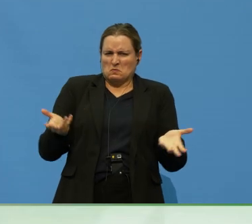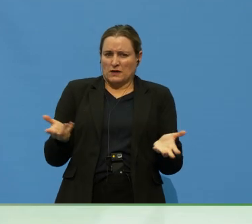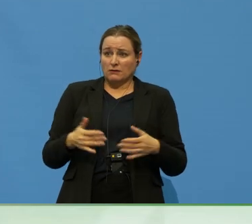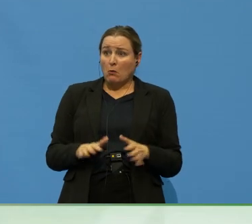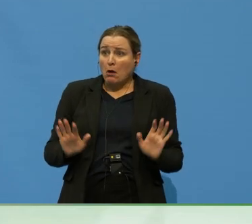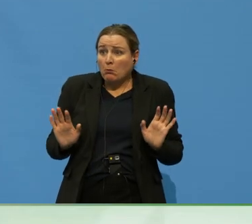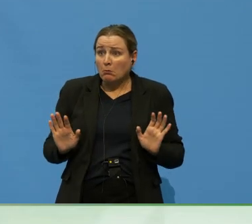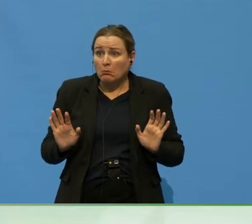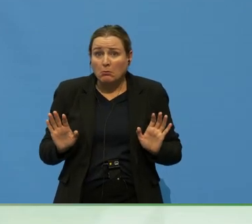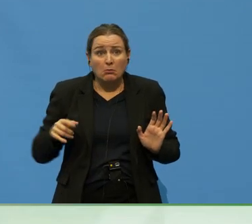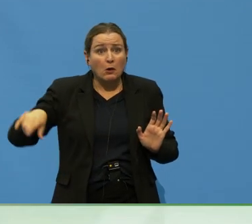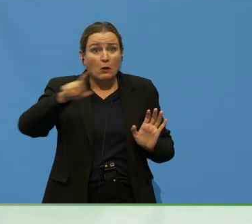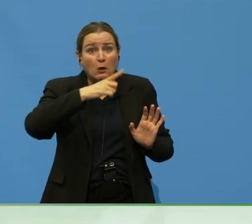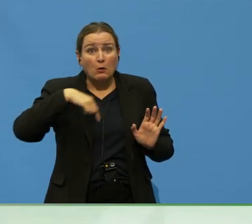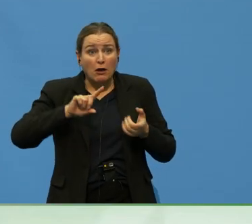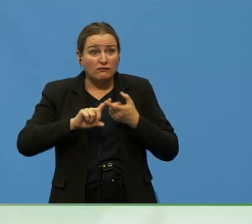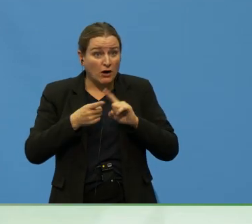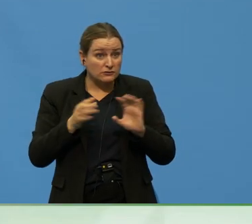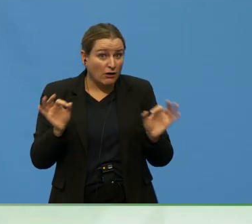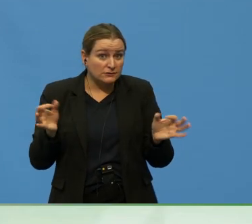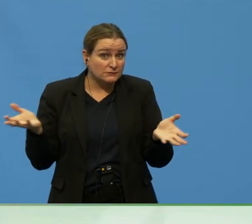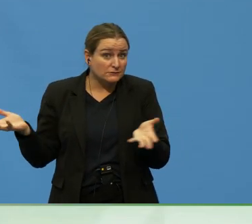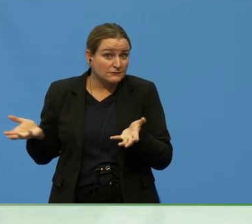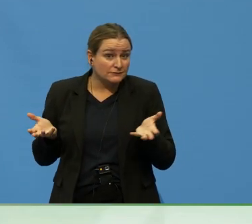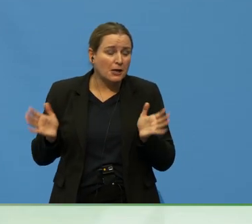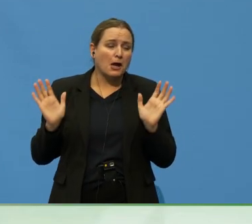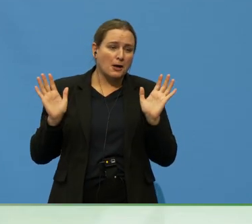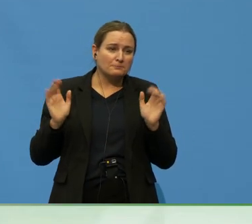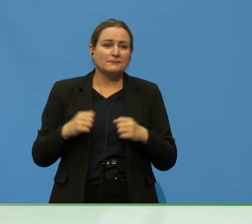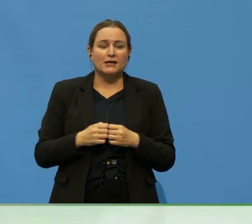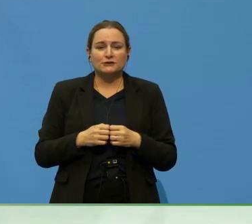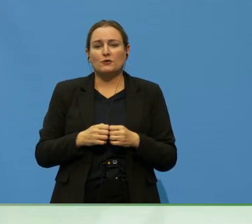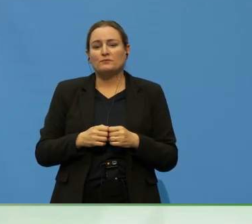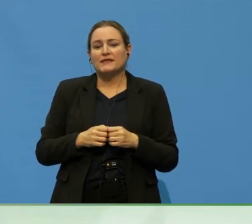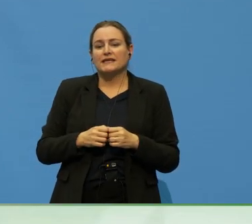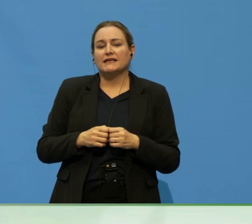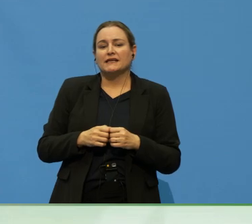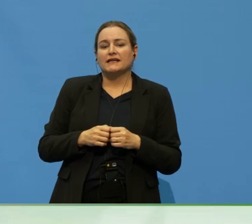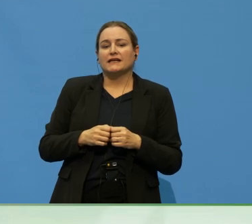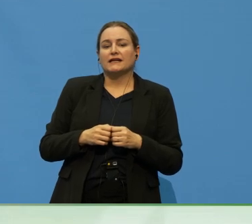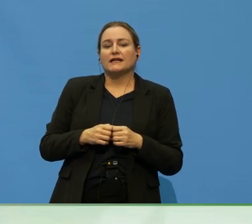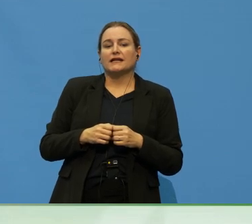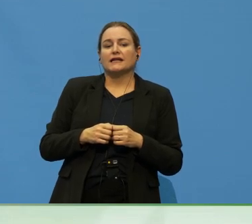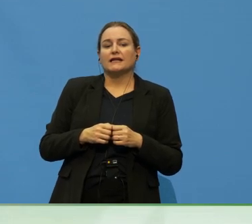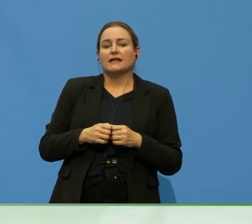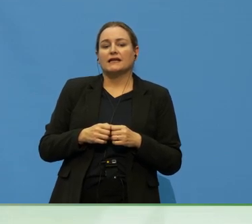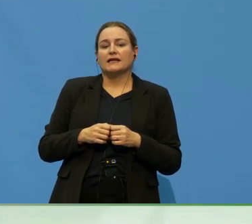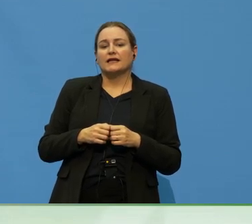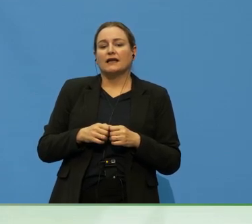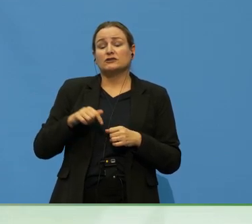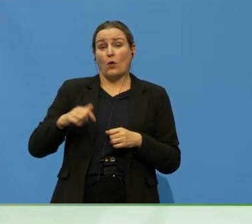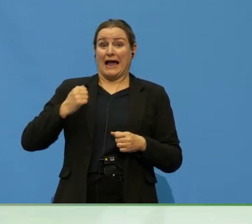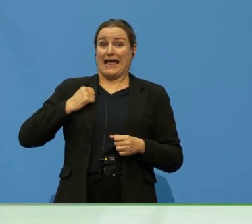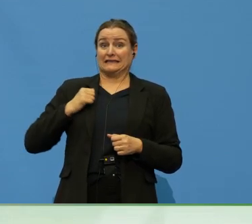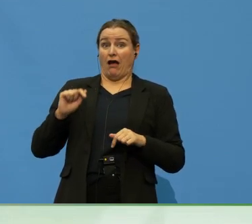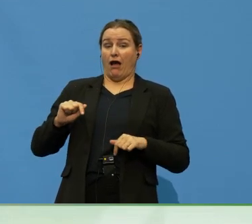are absolutely all friends. So one of the challenges, and we can talk about how this came to be within the disability community in Canada, and I